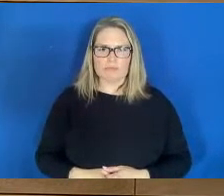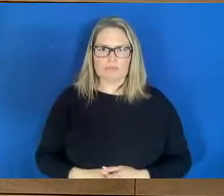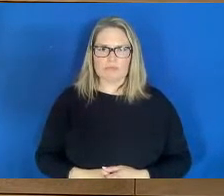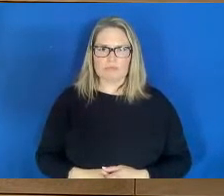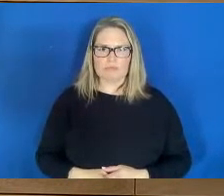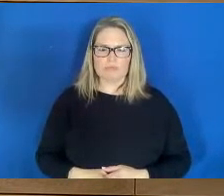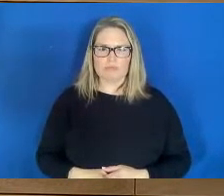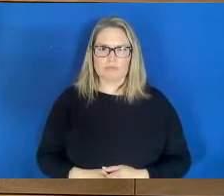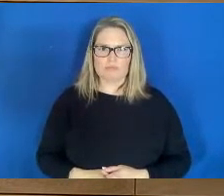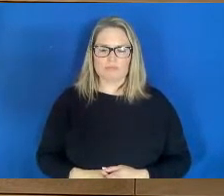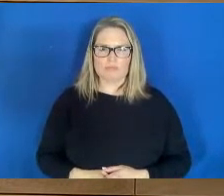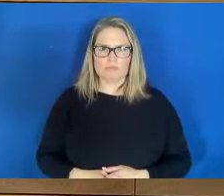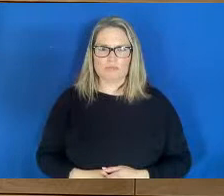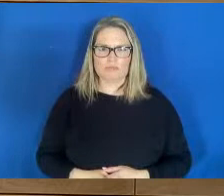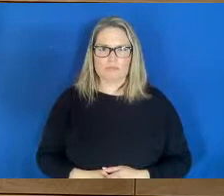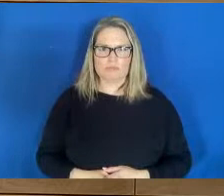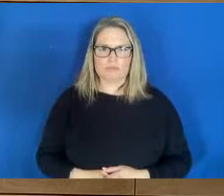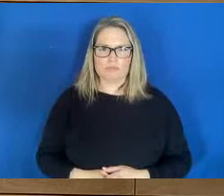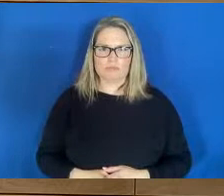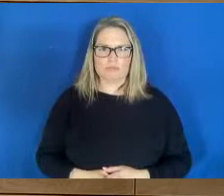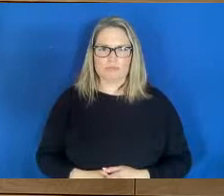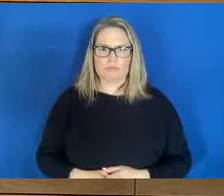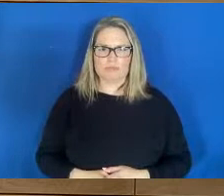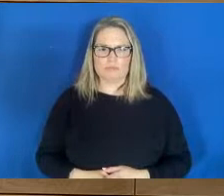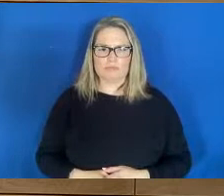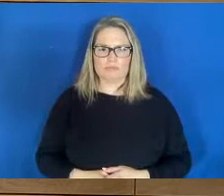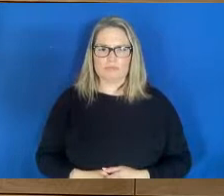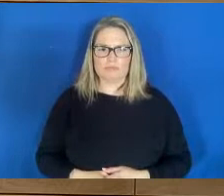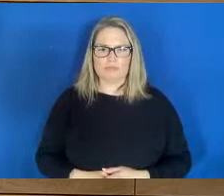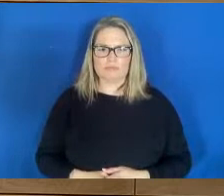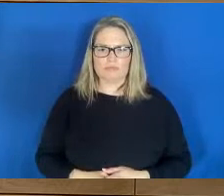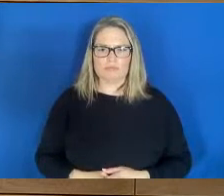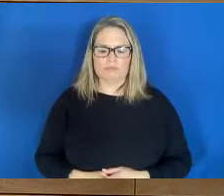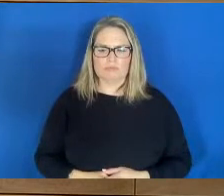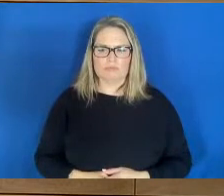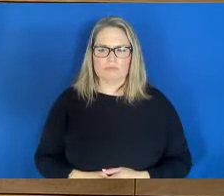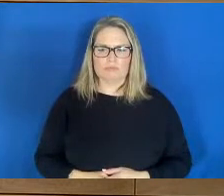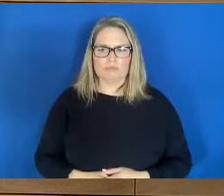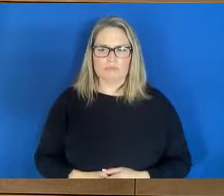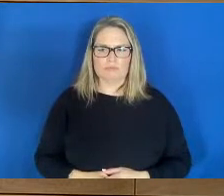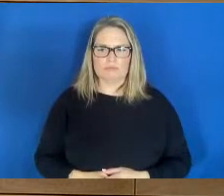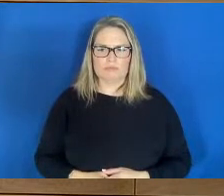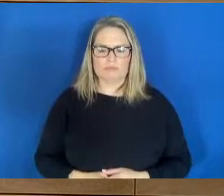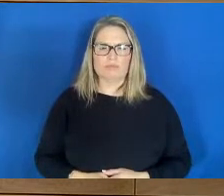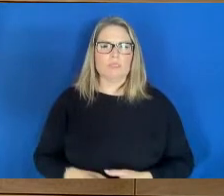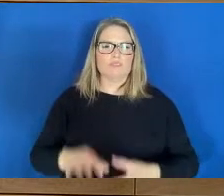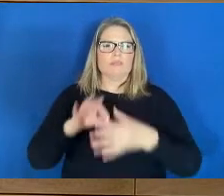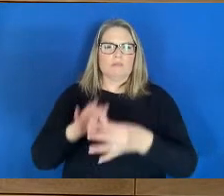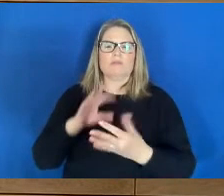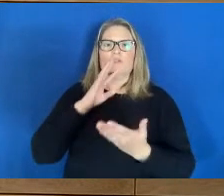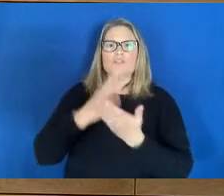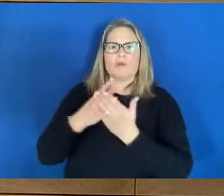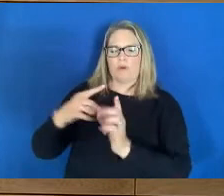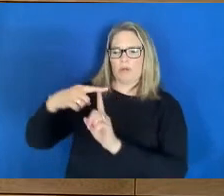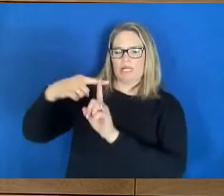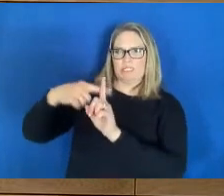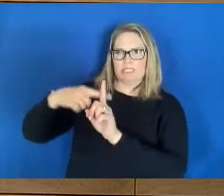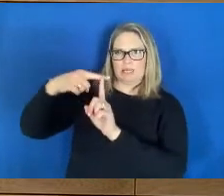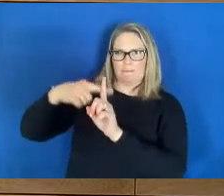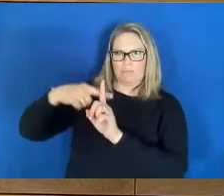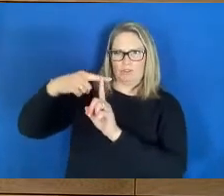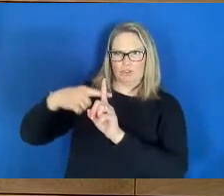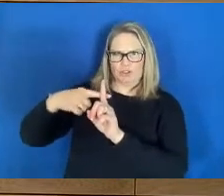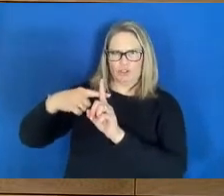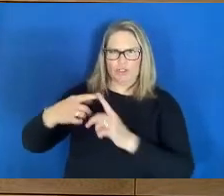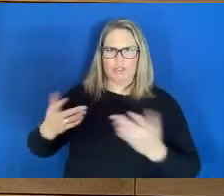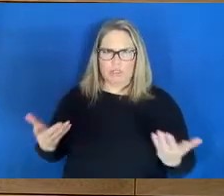were some temperature anomalies shown in pH levels. I guess I'm just wondering, what does all of that mean, I